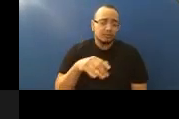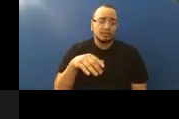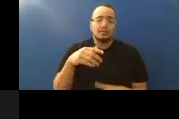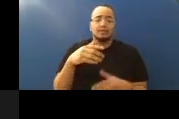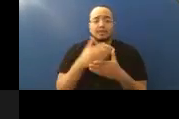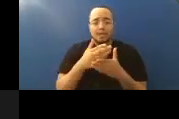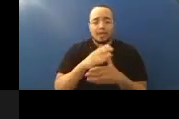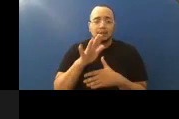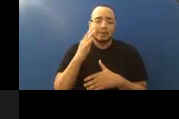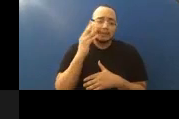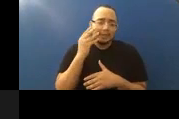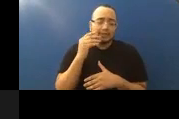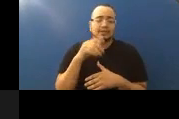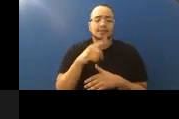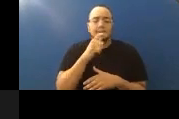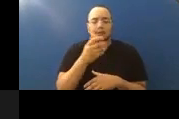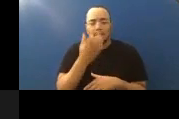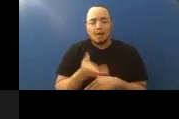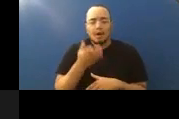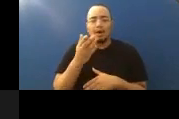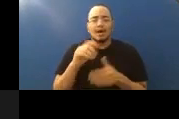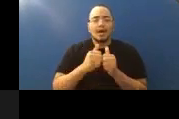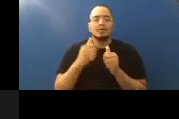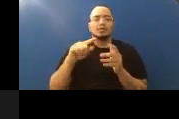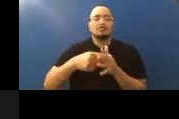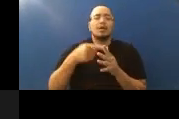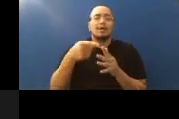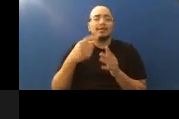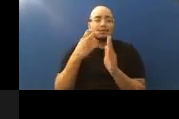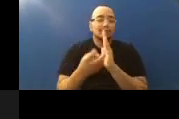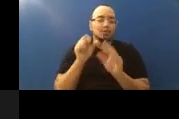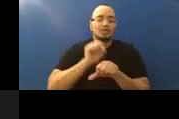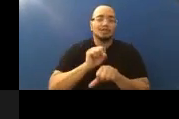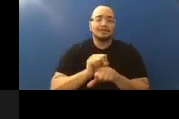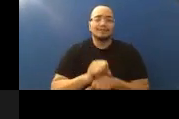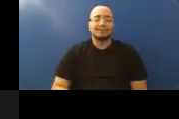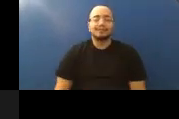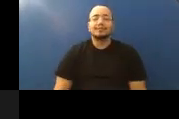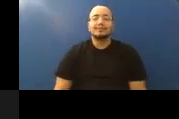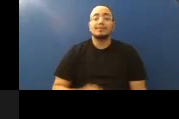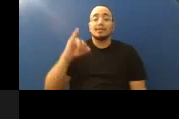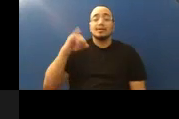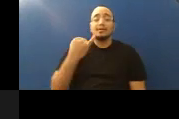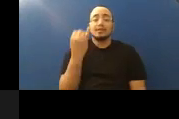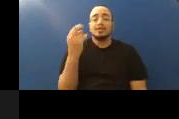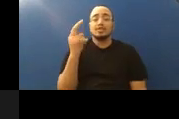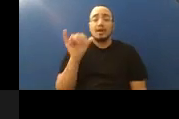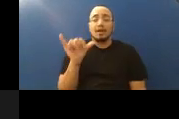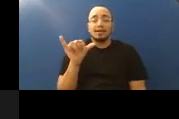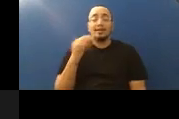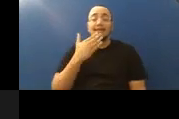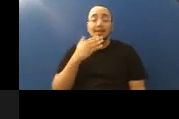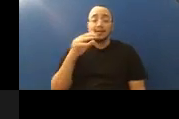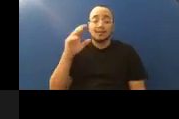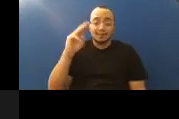your experience and how you've come to this work. Okay. Thank you, Mark. Thank you, everyone. My name is